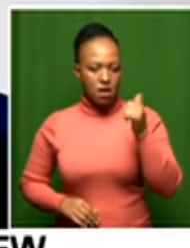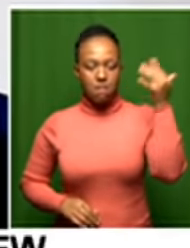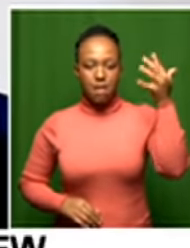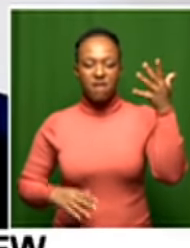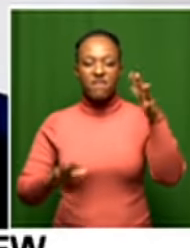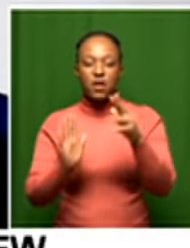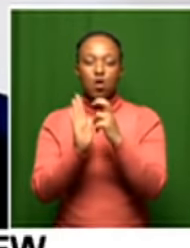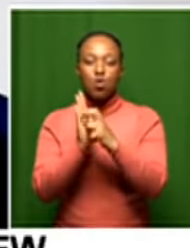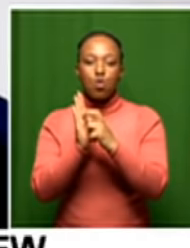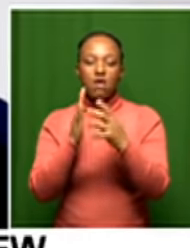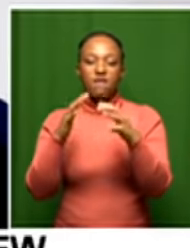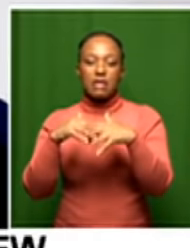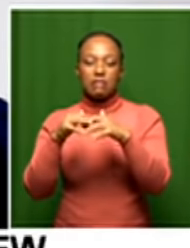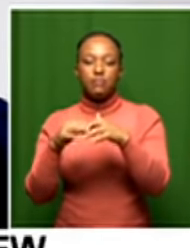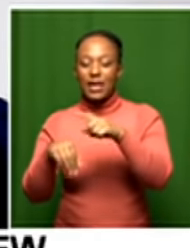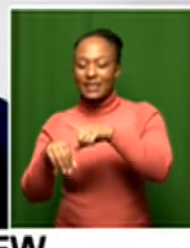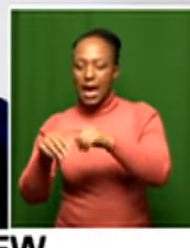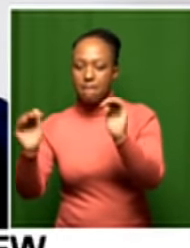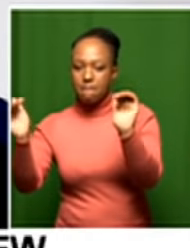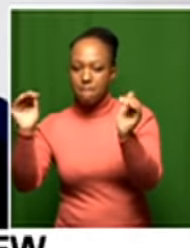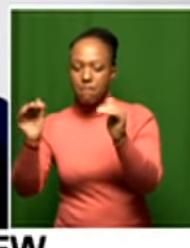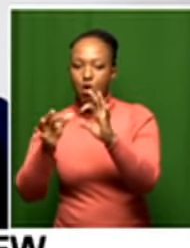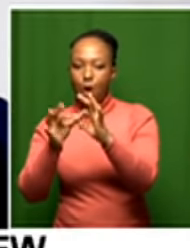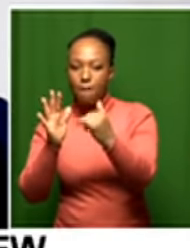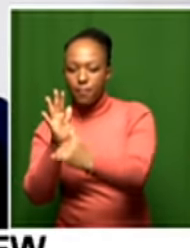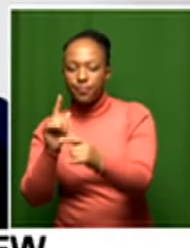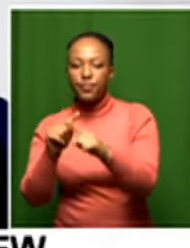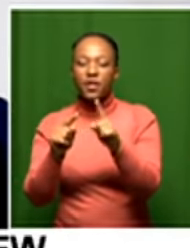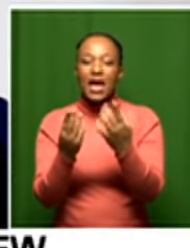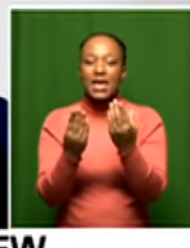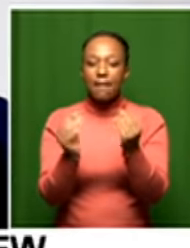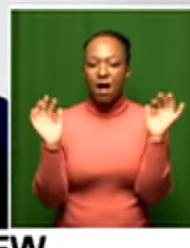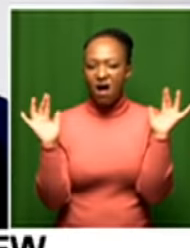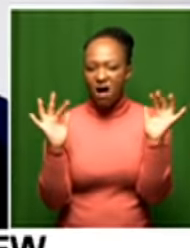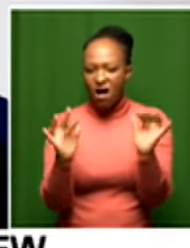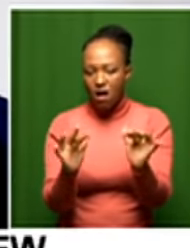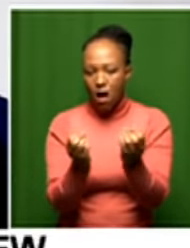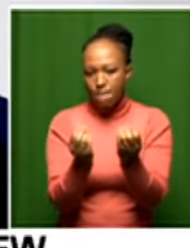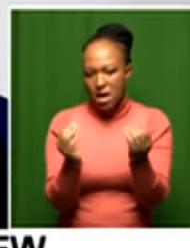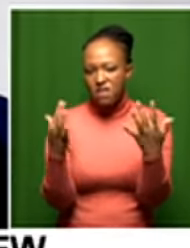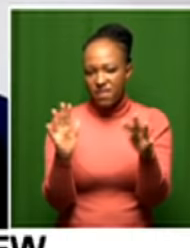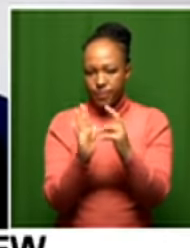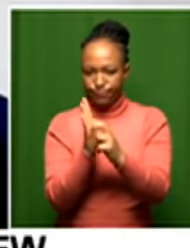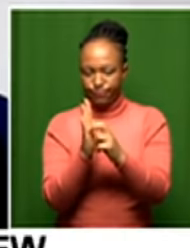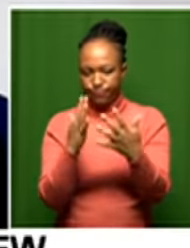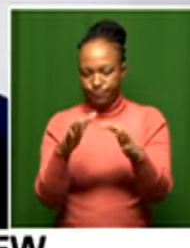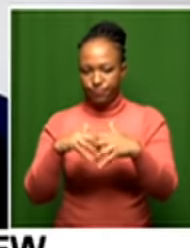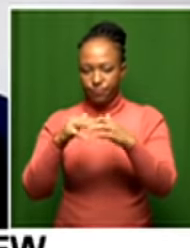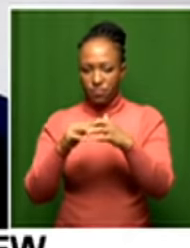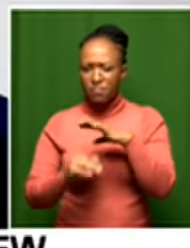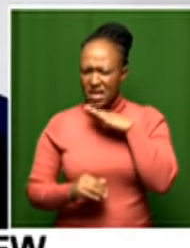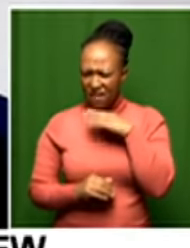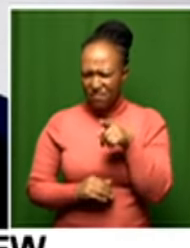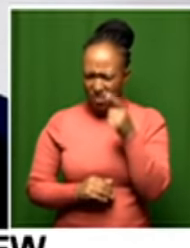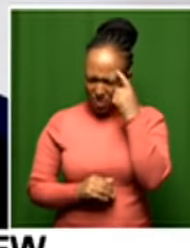restrictions to put in place. We're talking about a curfew. We're talking about curbing numbers of people that are gathering together. Is this enough? Do you